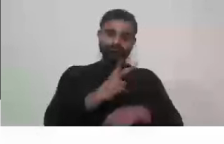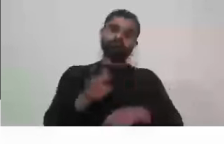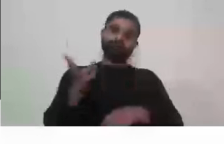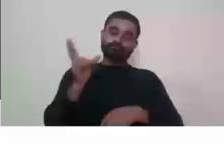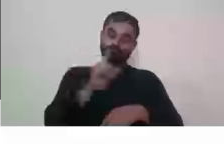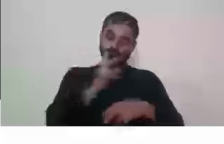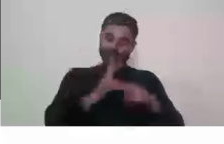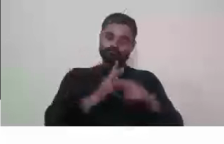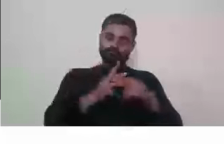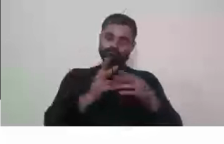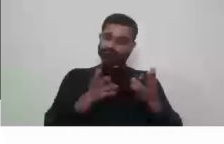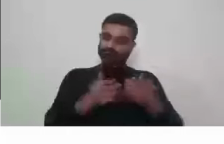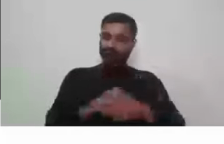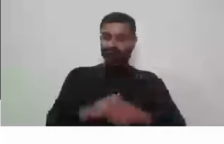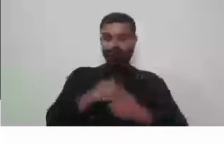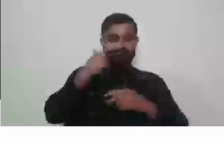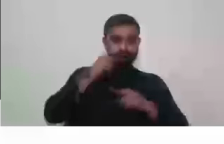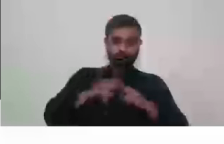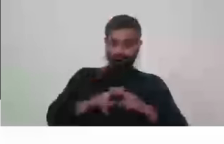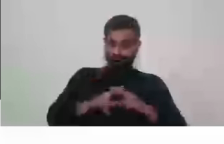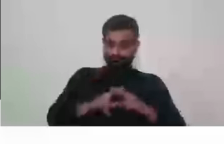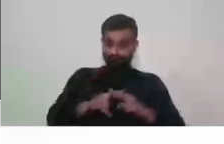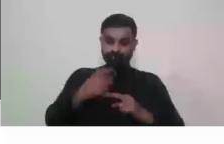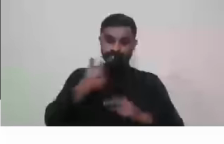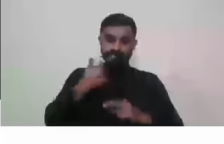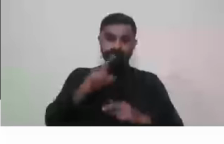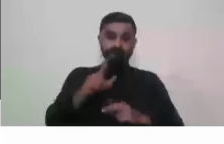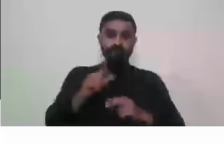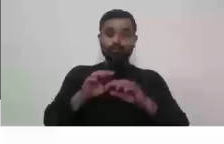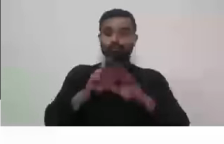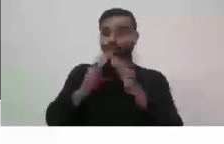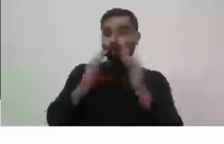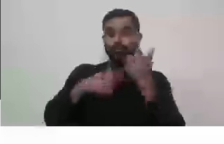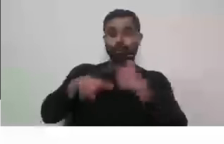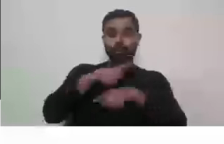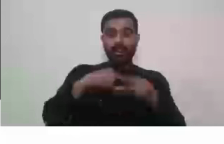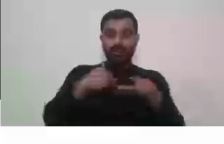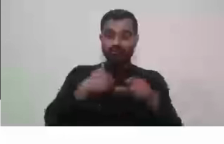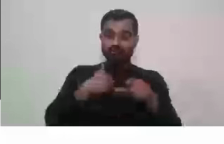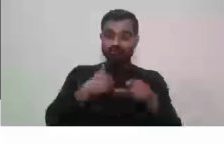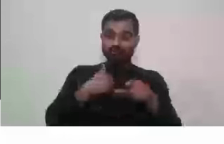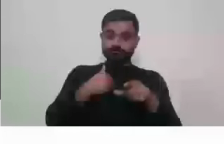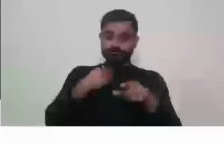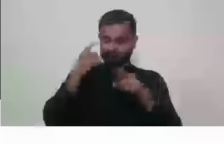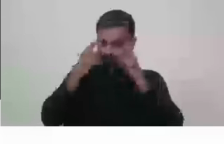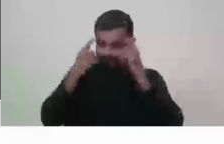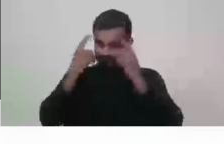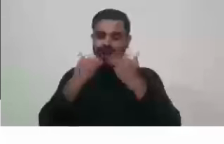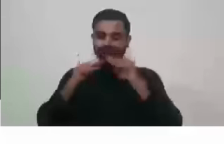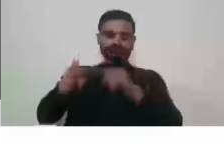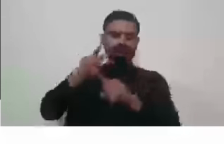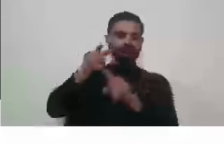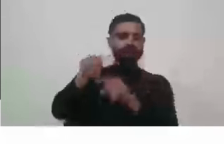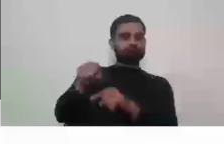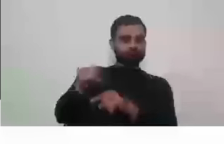them. Even if we are not allowed to use the home language, we can elicit things from students.